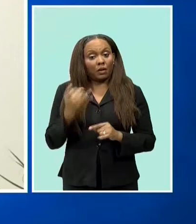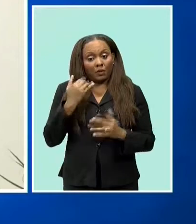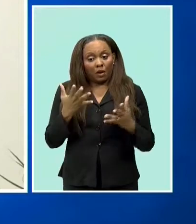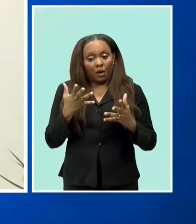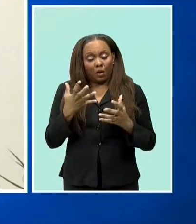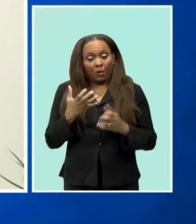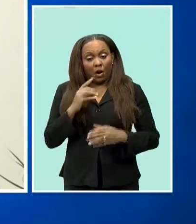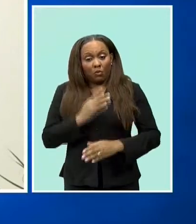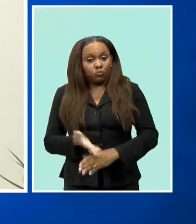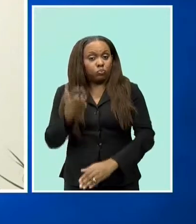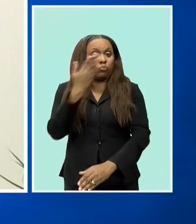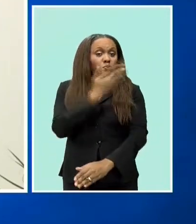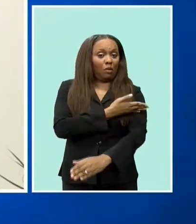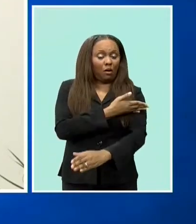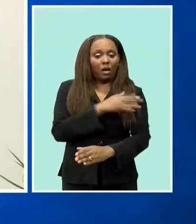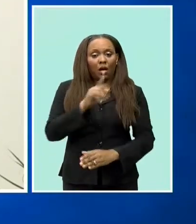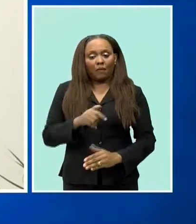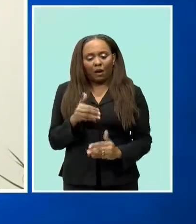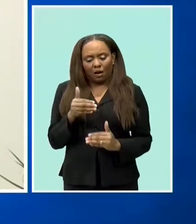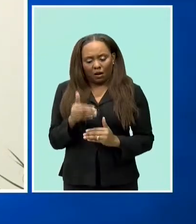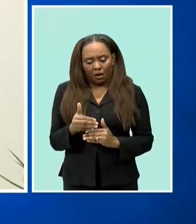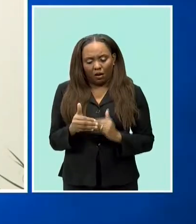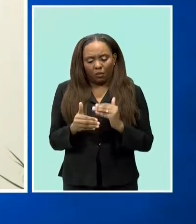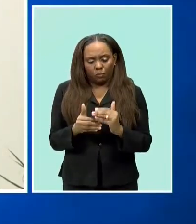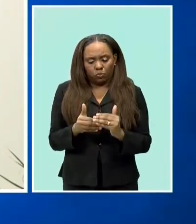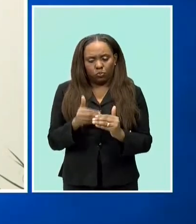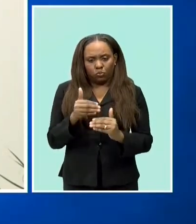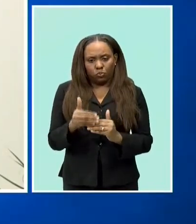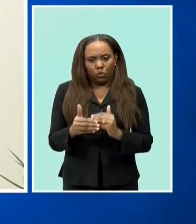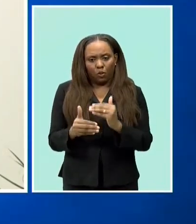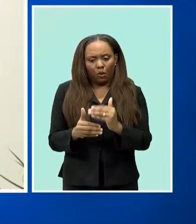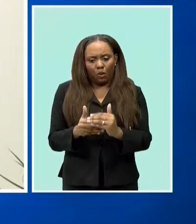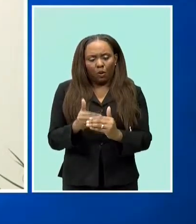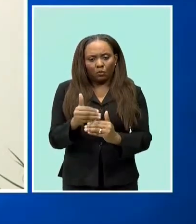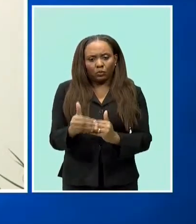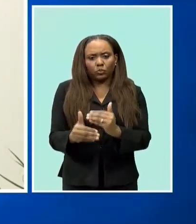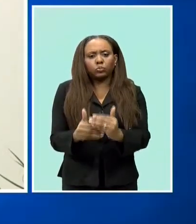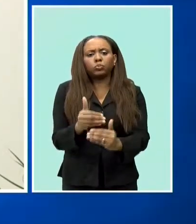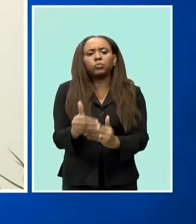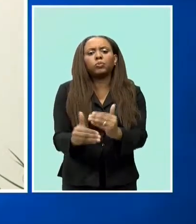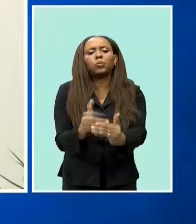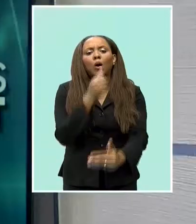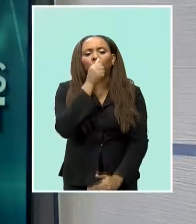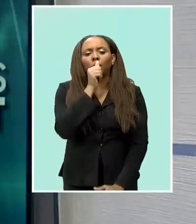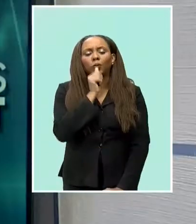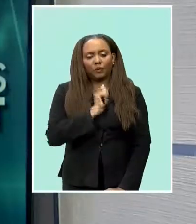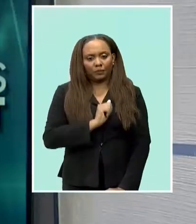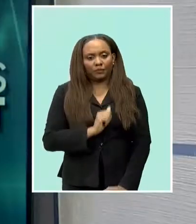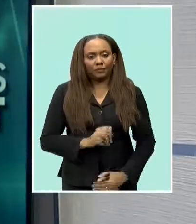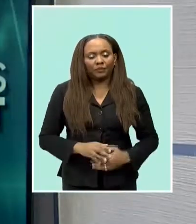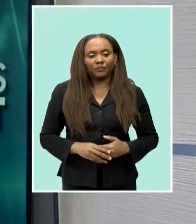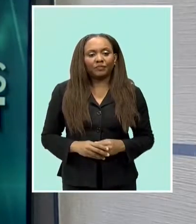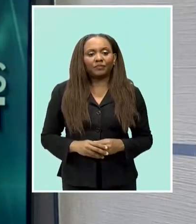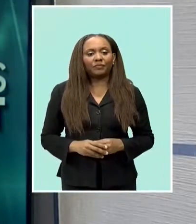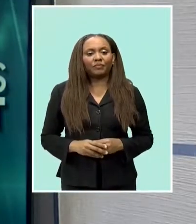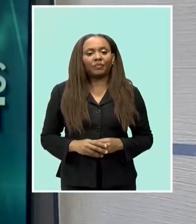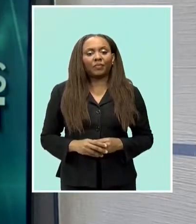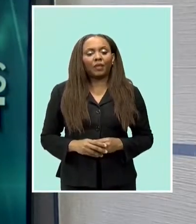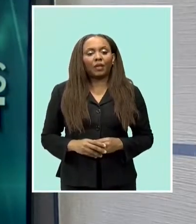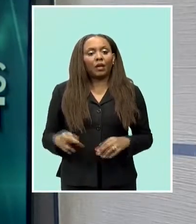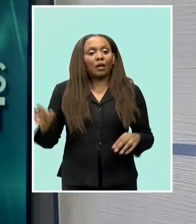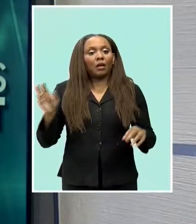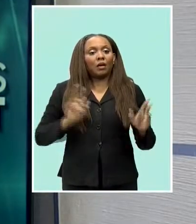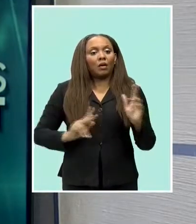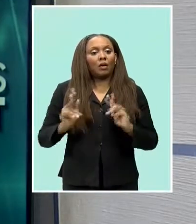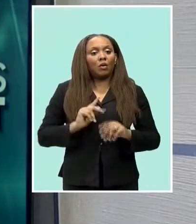course has truly ensured that the underlying symptoms are over. Officials with Resolution